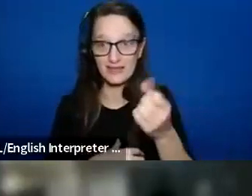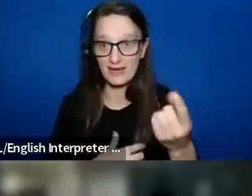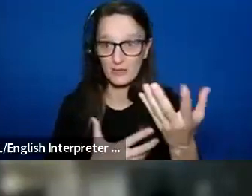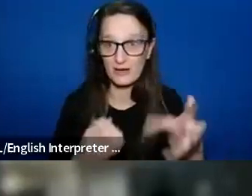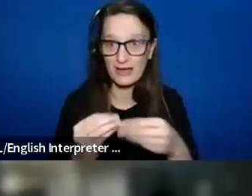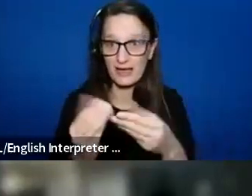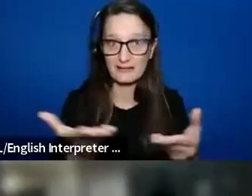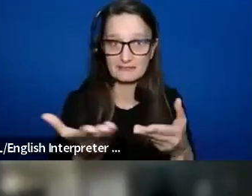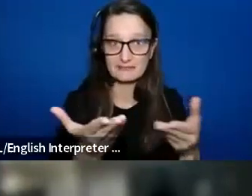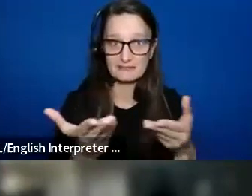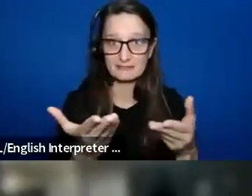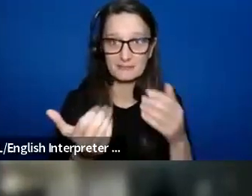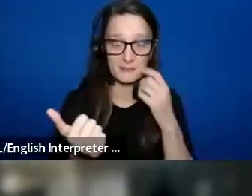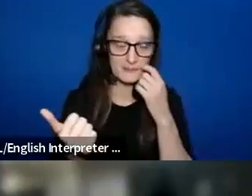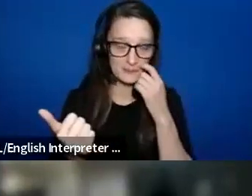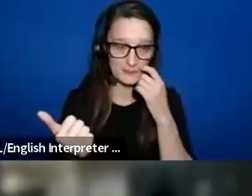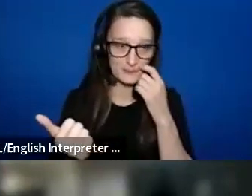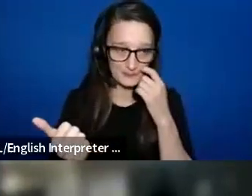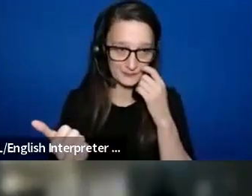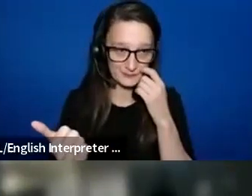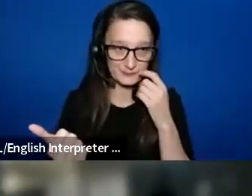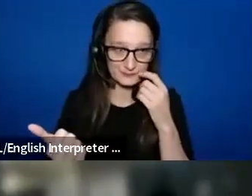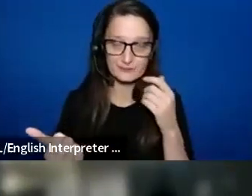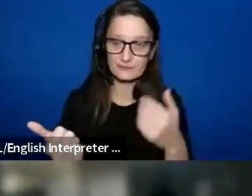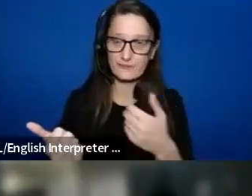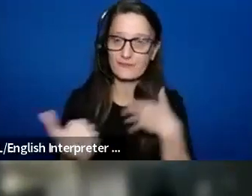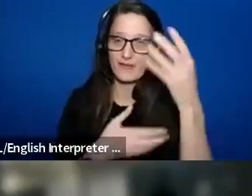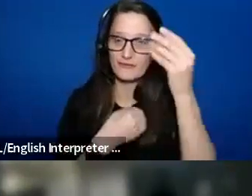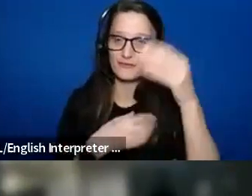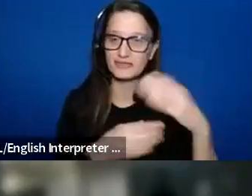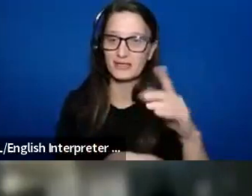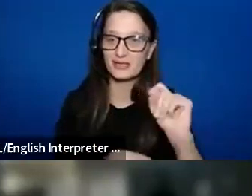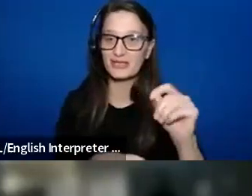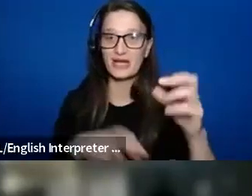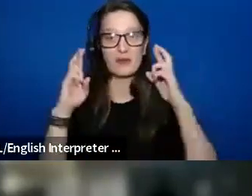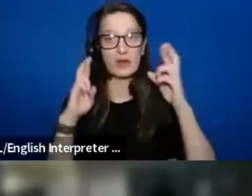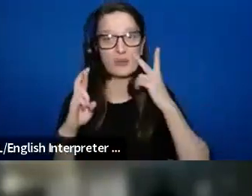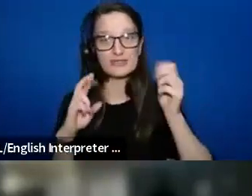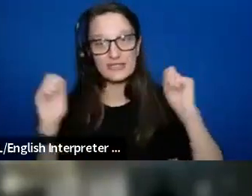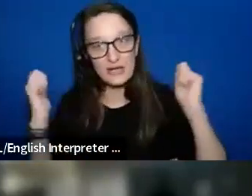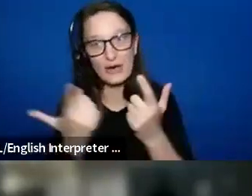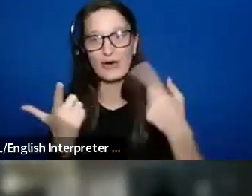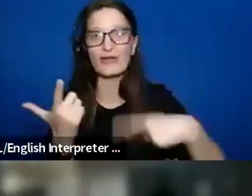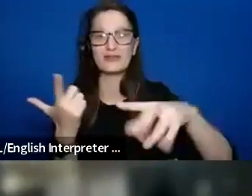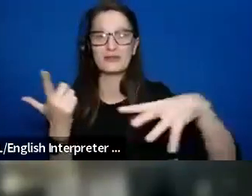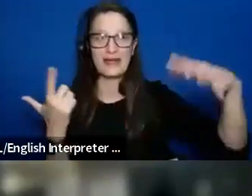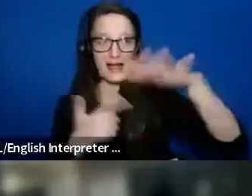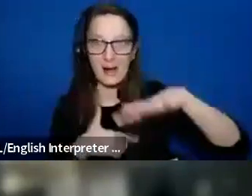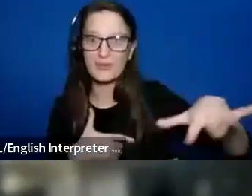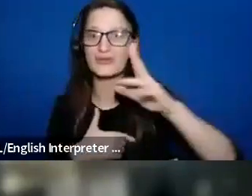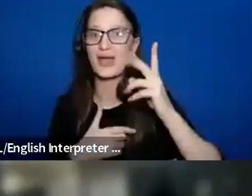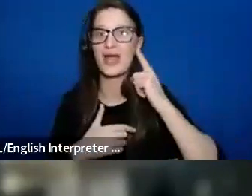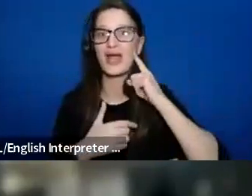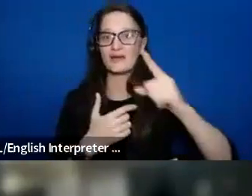All right, we've got the information in the chat. We hope that we're going to be able to see all of you out there to lend your voices to ensuring that we